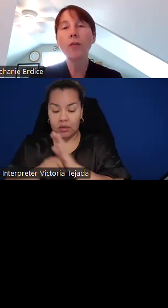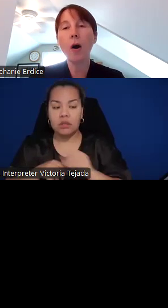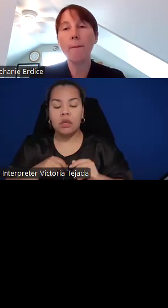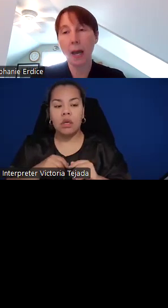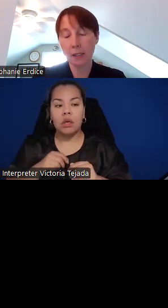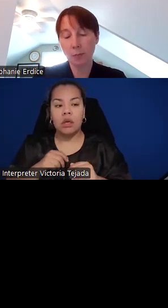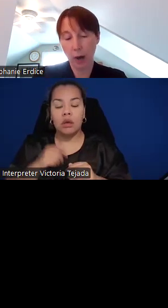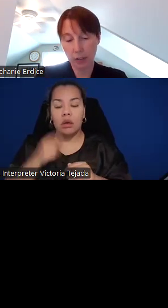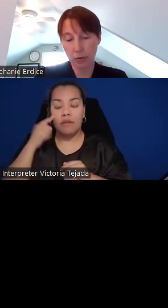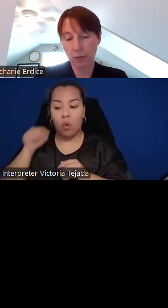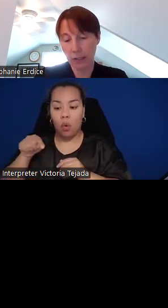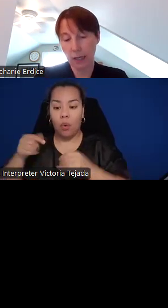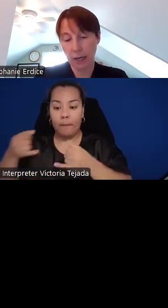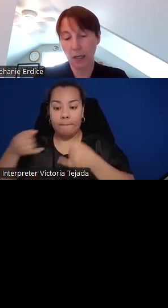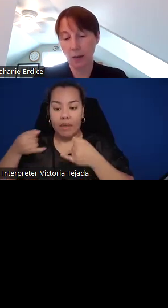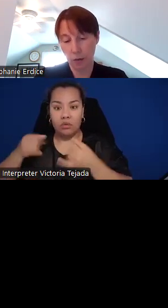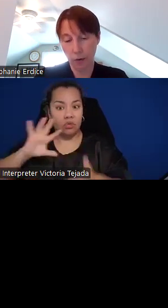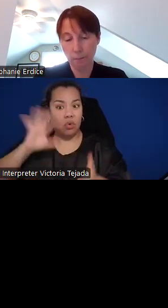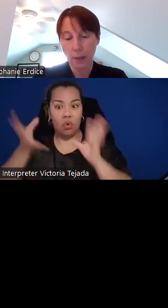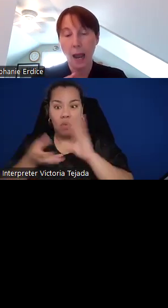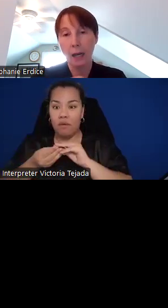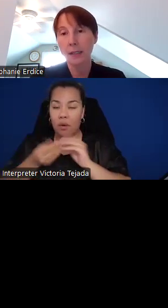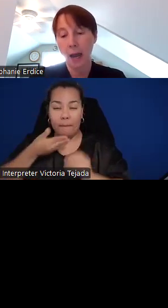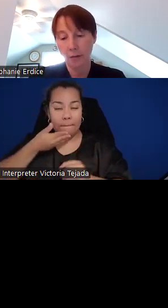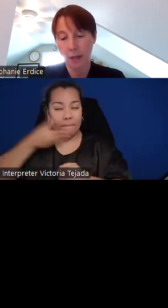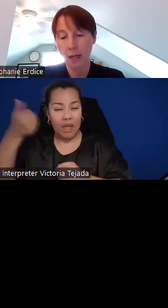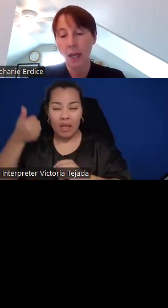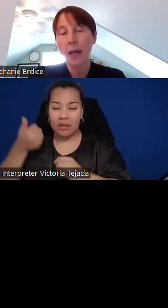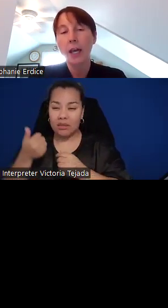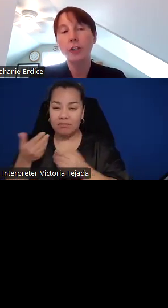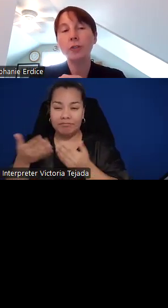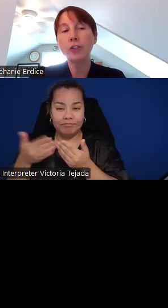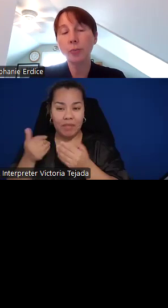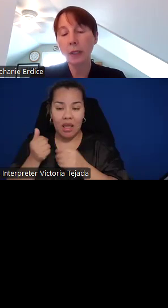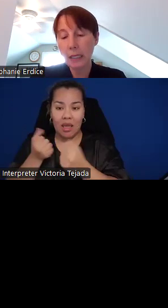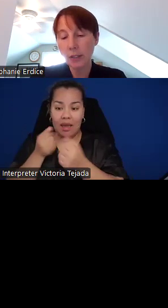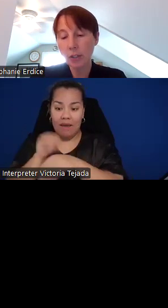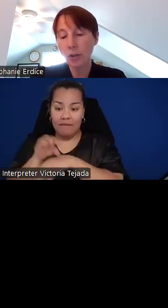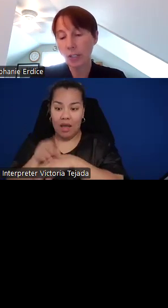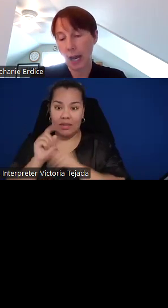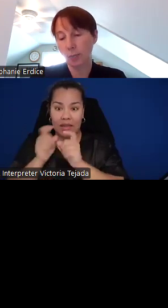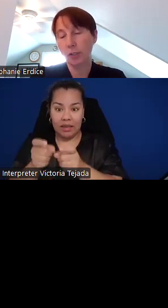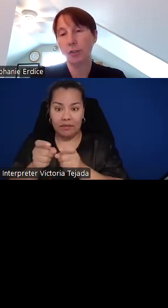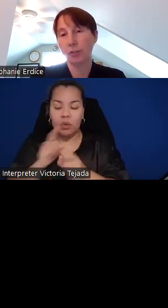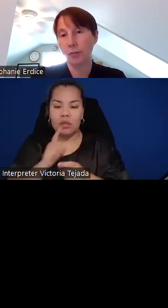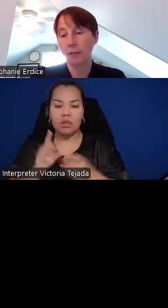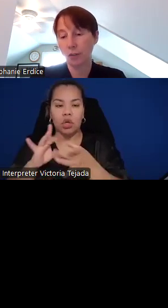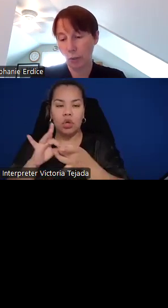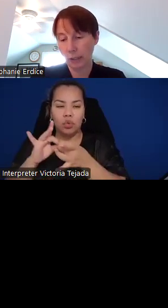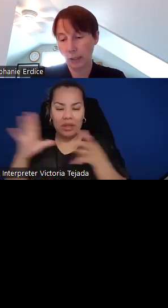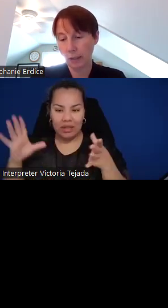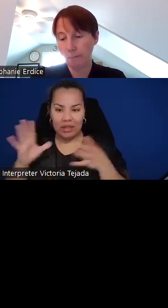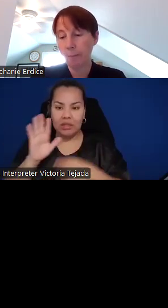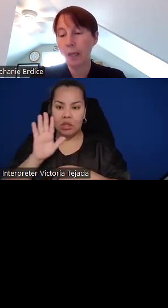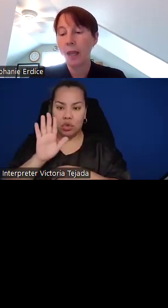the overall best practical advice that I can give you as an advocate is you need to release your attachment to the